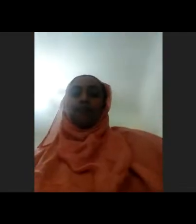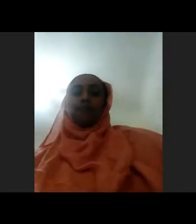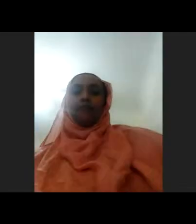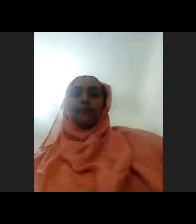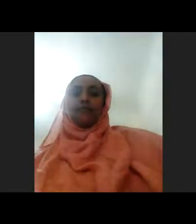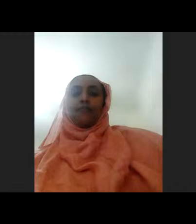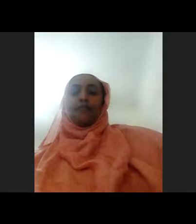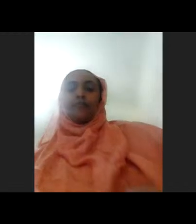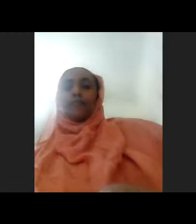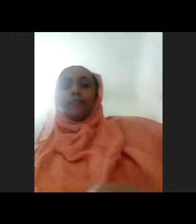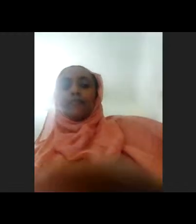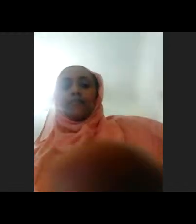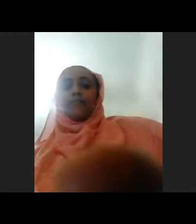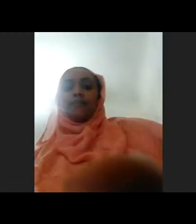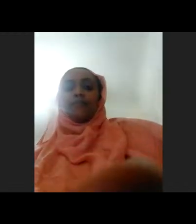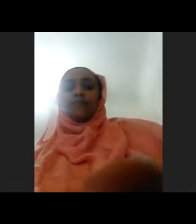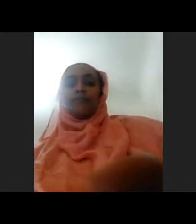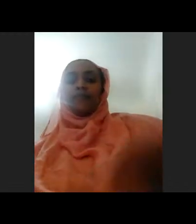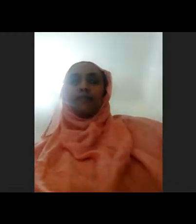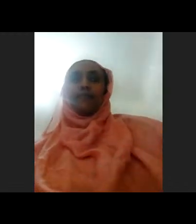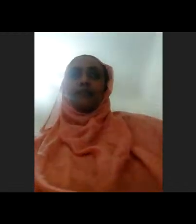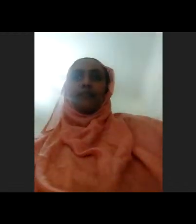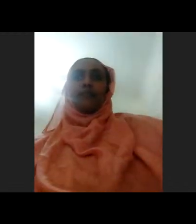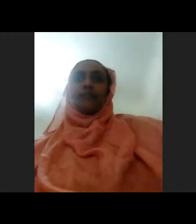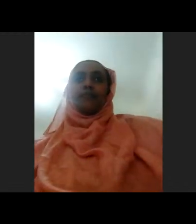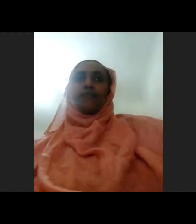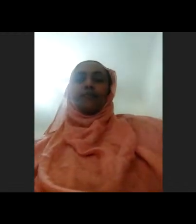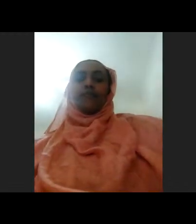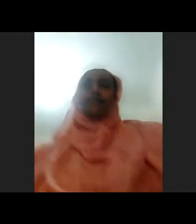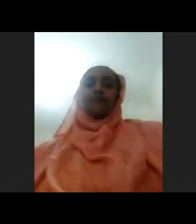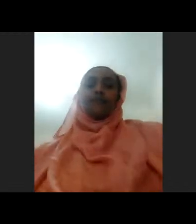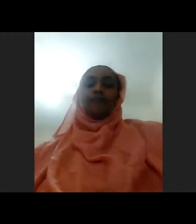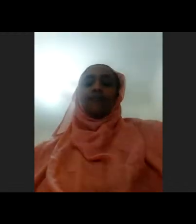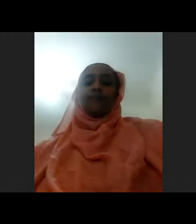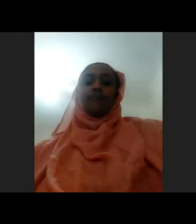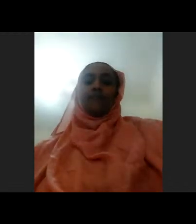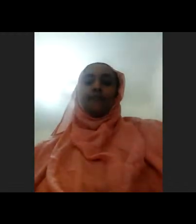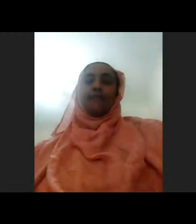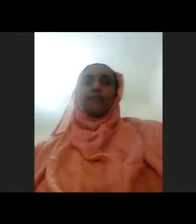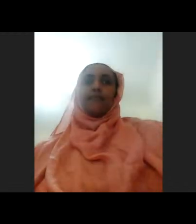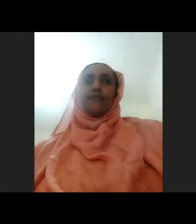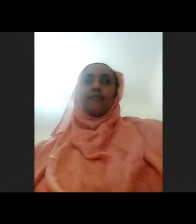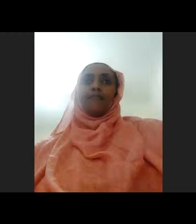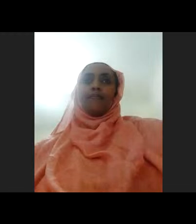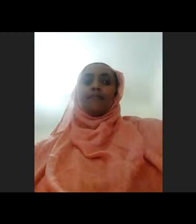Okay, if you wanted to speak, you can go ahead and unmute yourself.